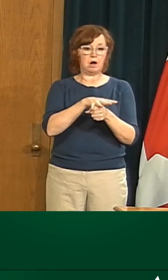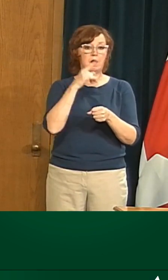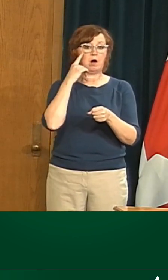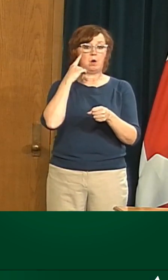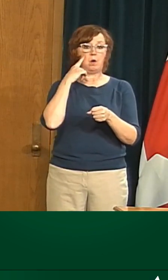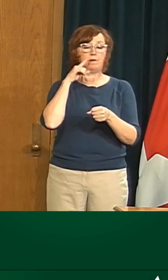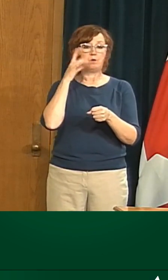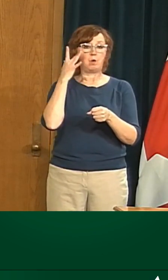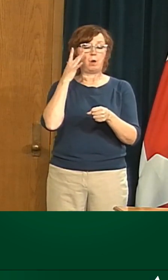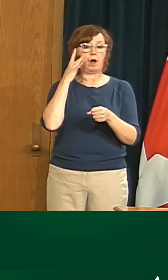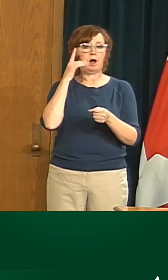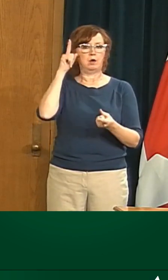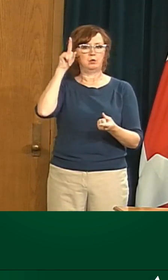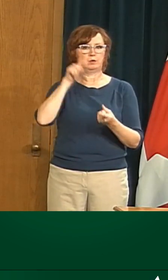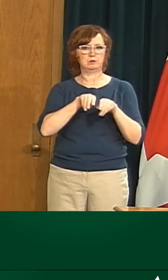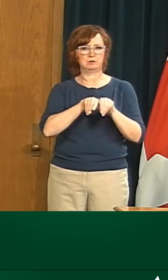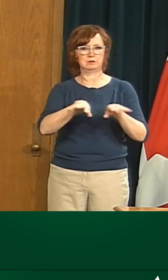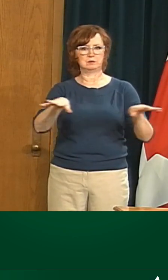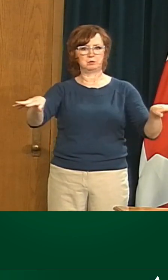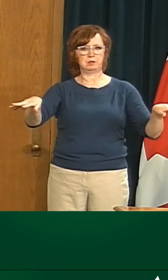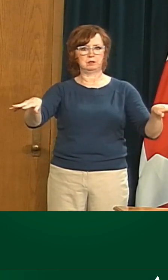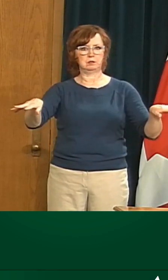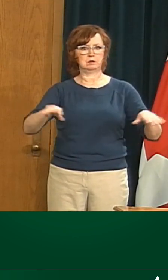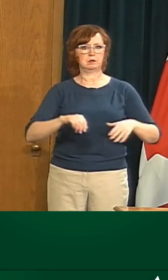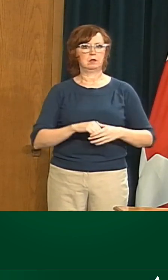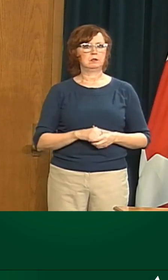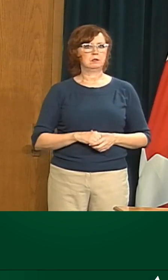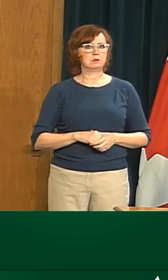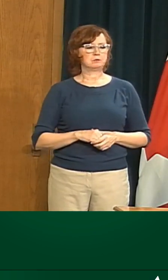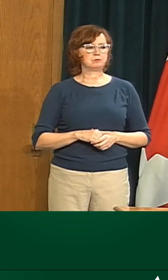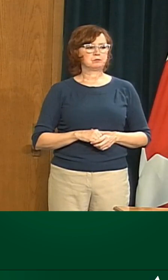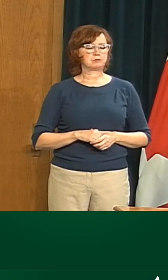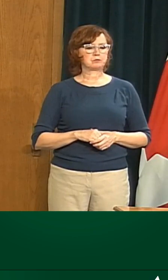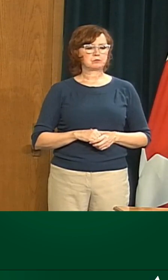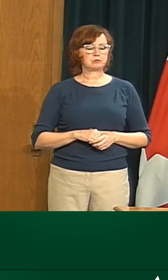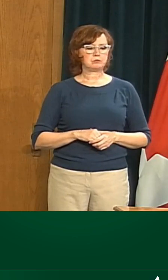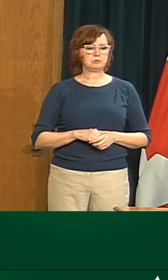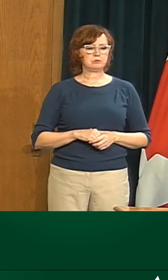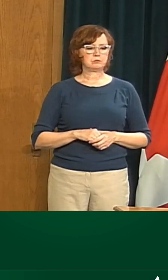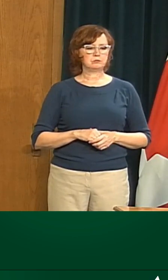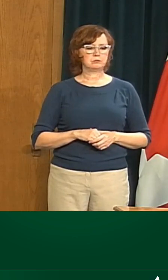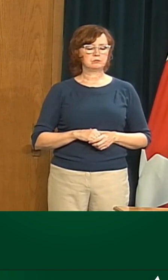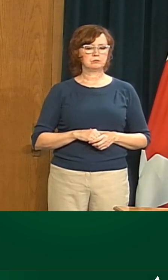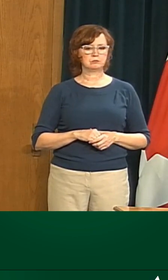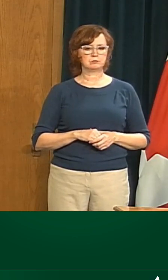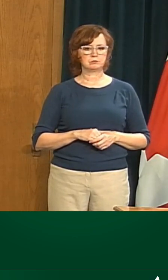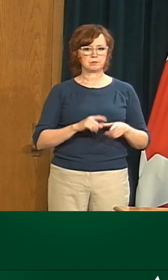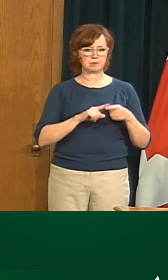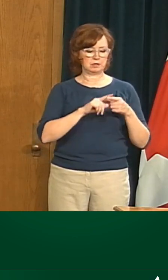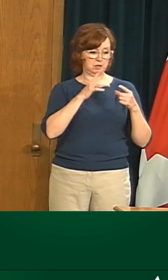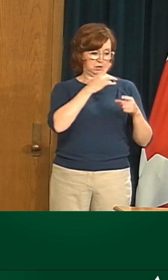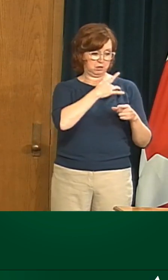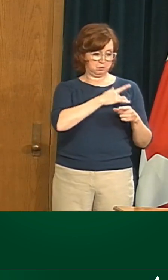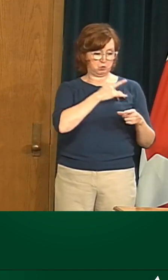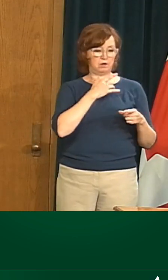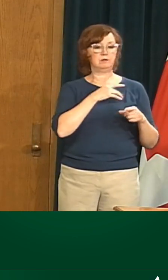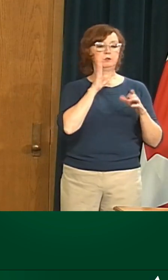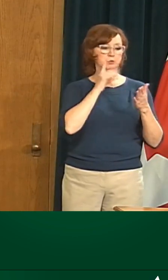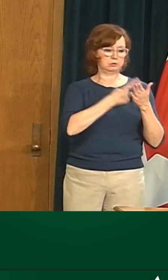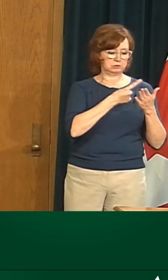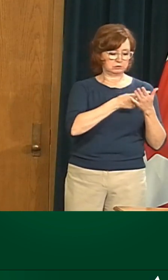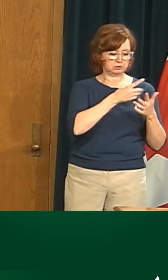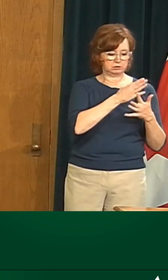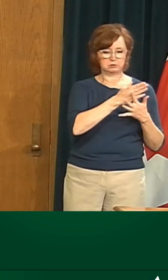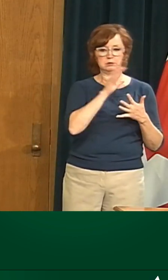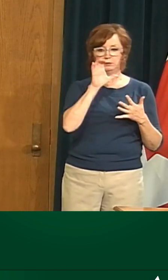So that conversation may come, but I would view it as much more of a collaborative conversation between the province, the Chief Medical Health Officer, the Saskatchewan Health